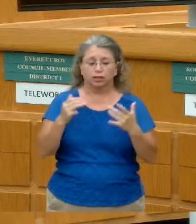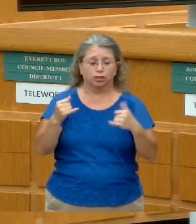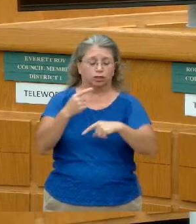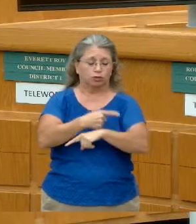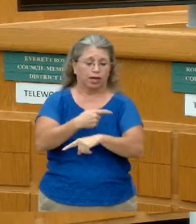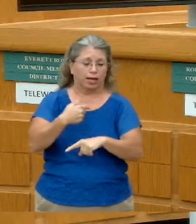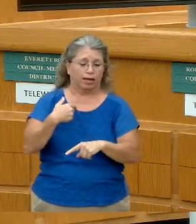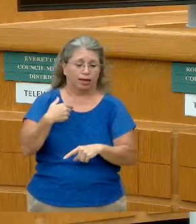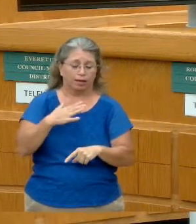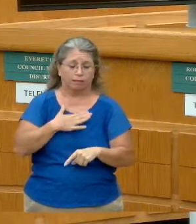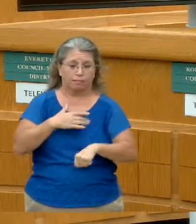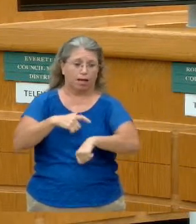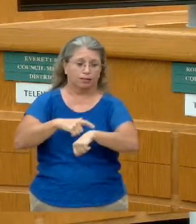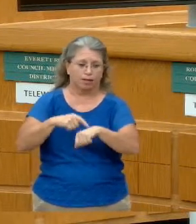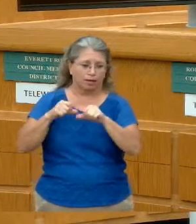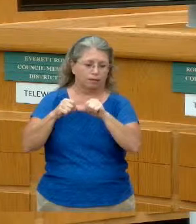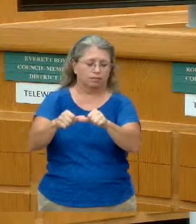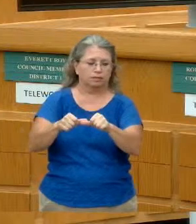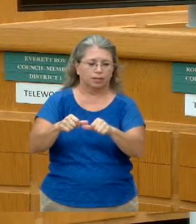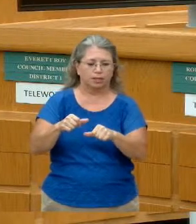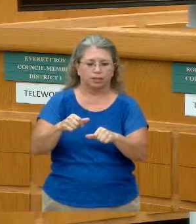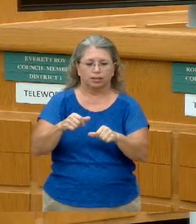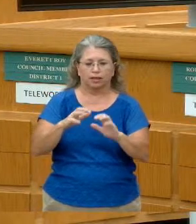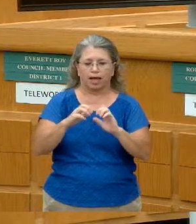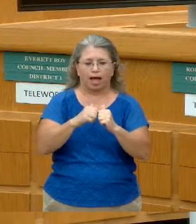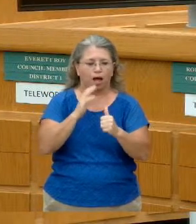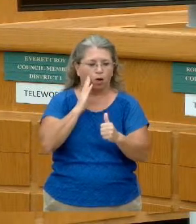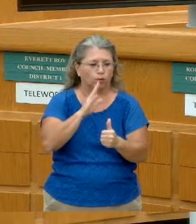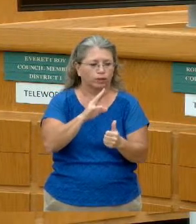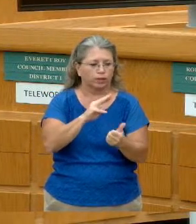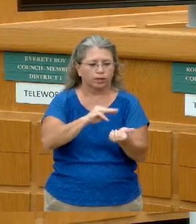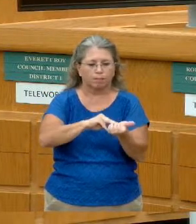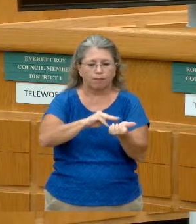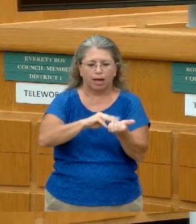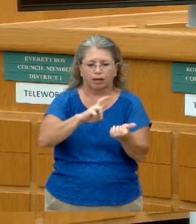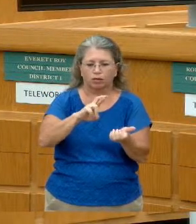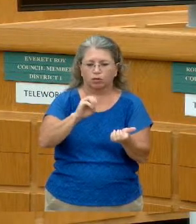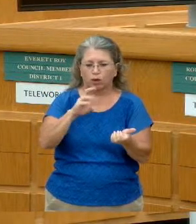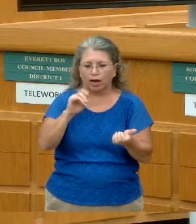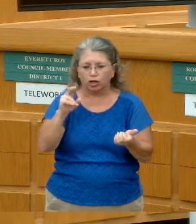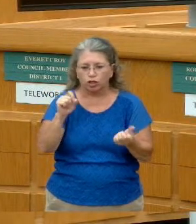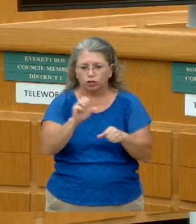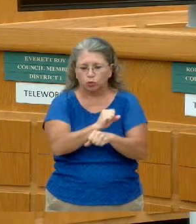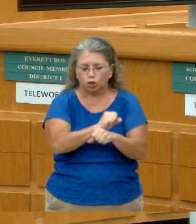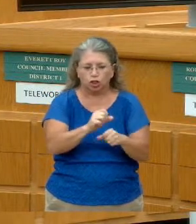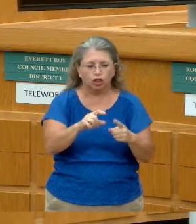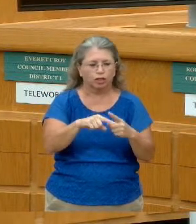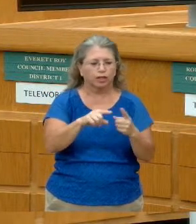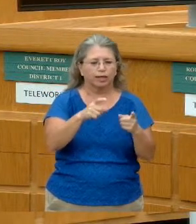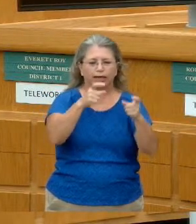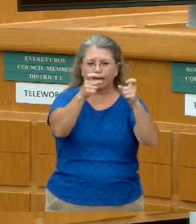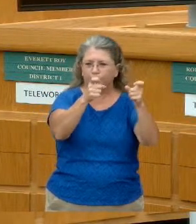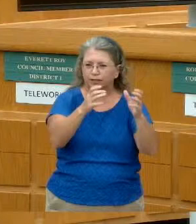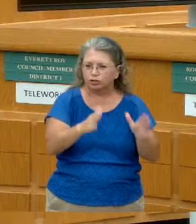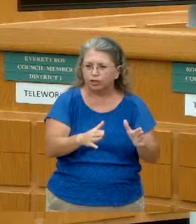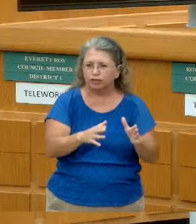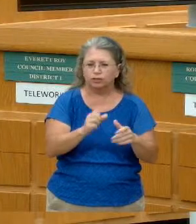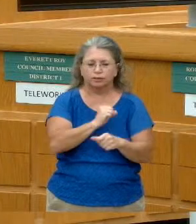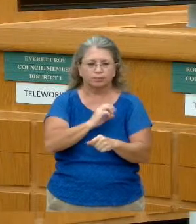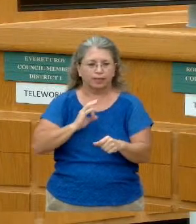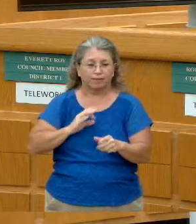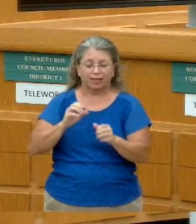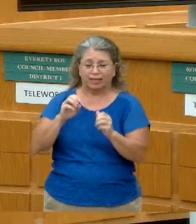the medical records work, how would the administration and staff, if every hospital is